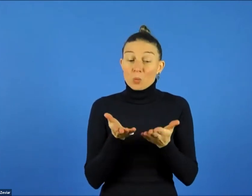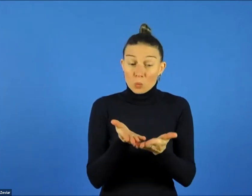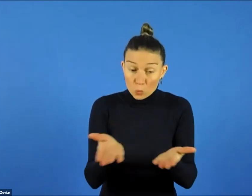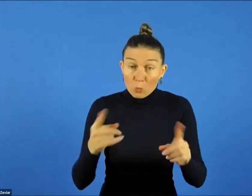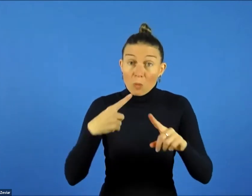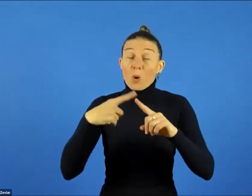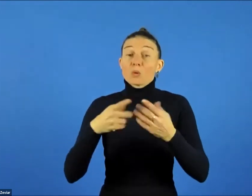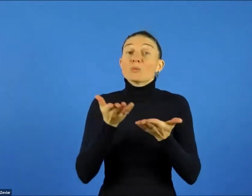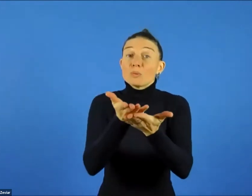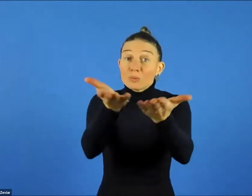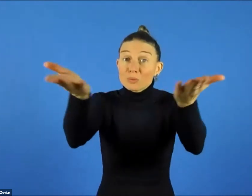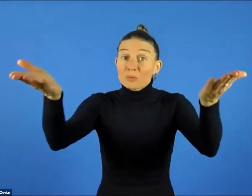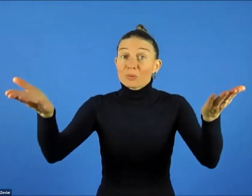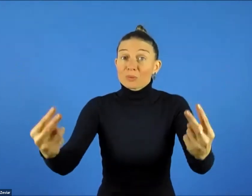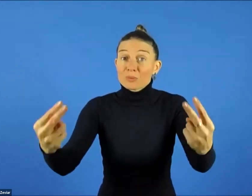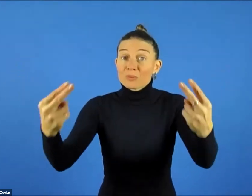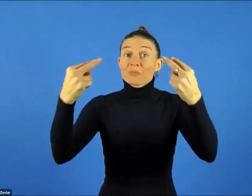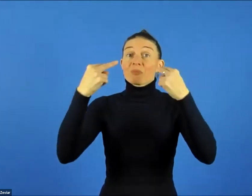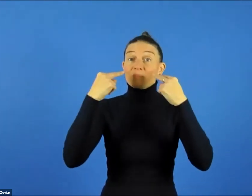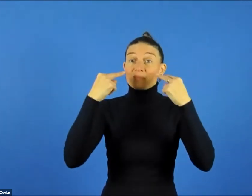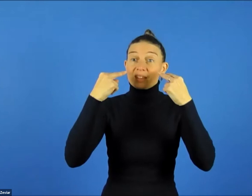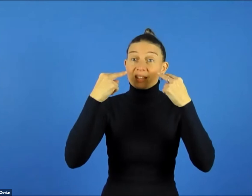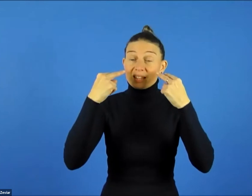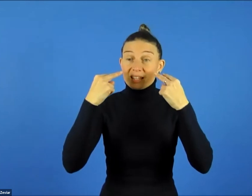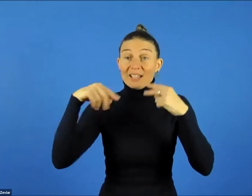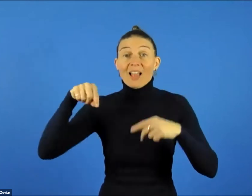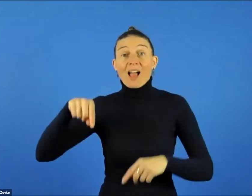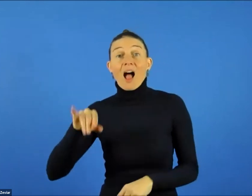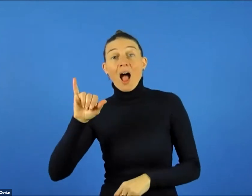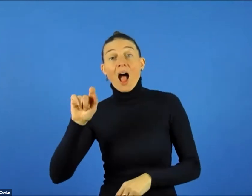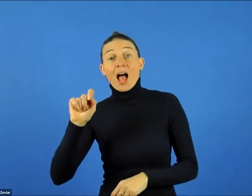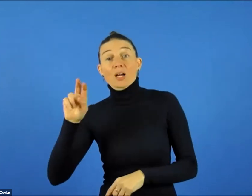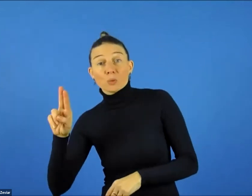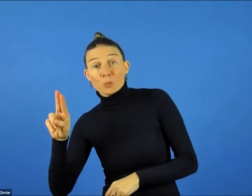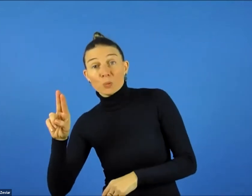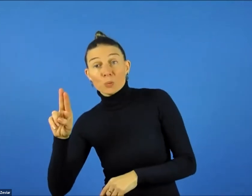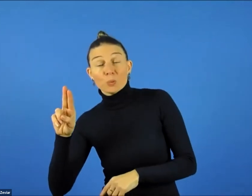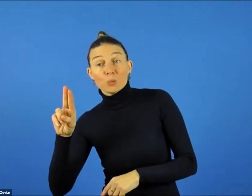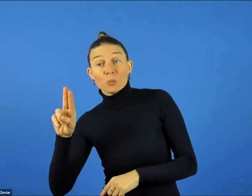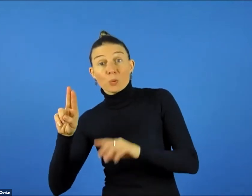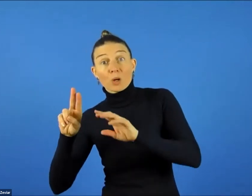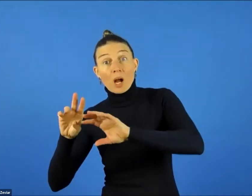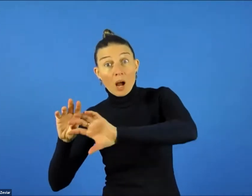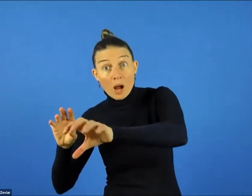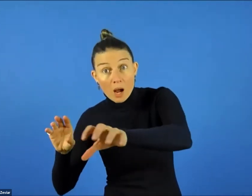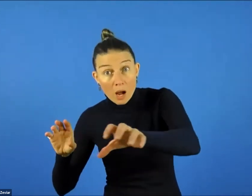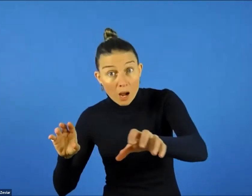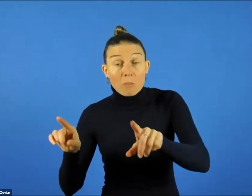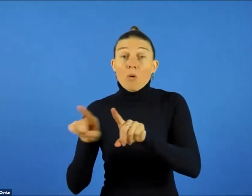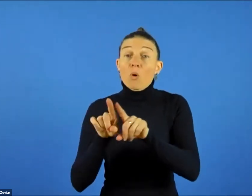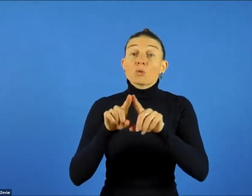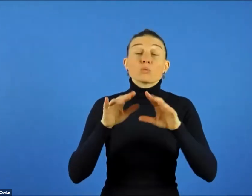the recent offering provided by the ITU to the countries, but also the different